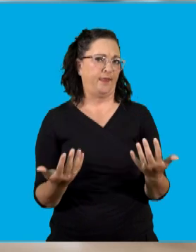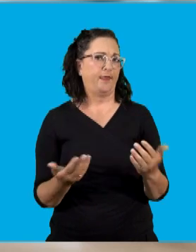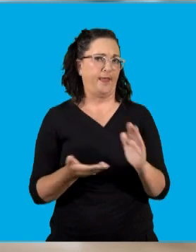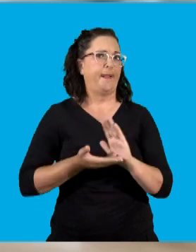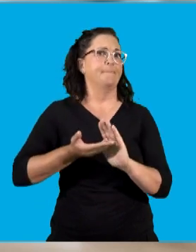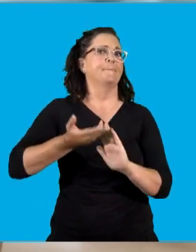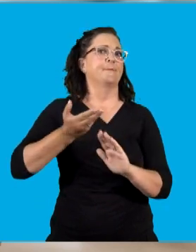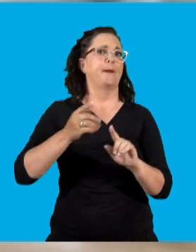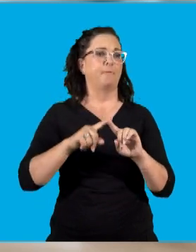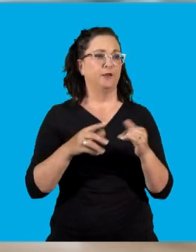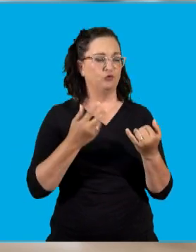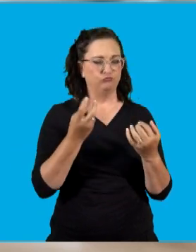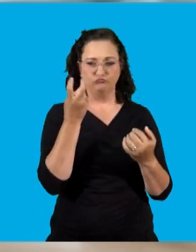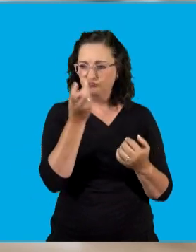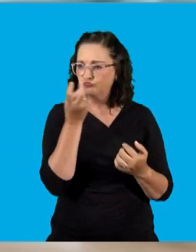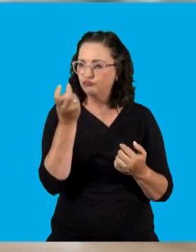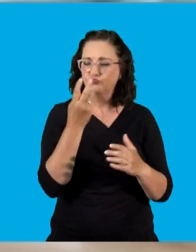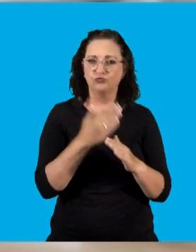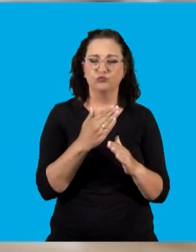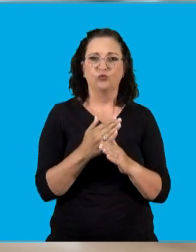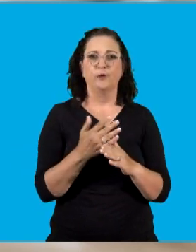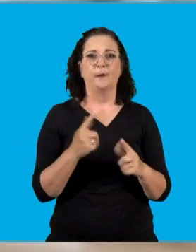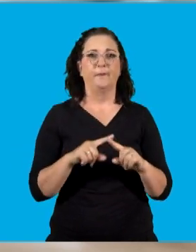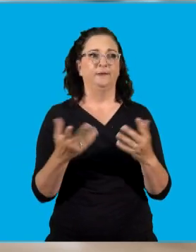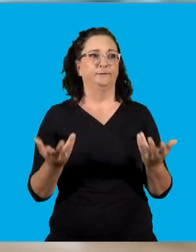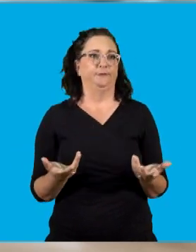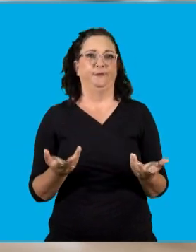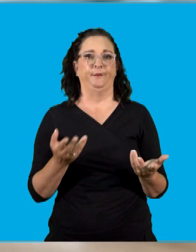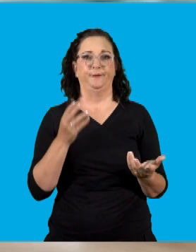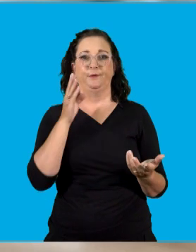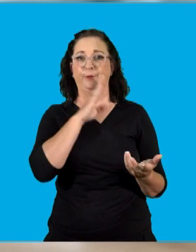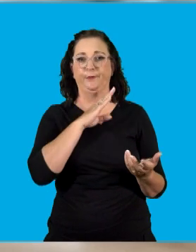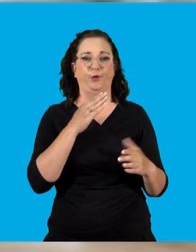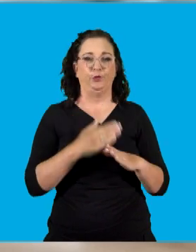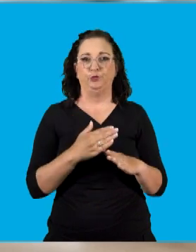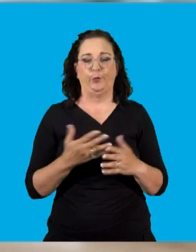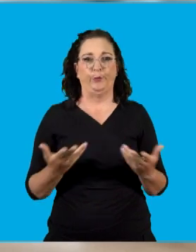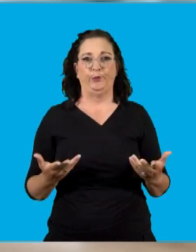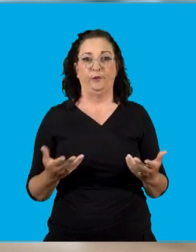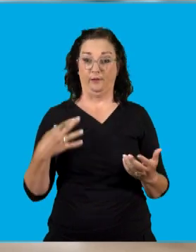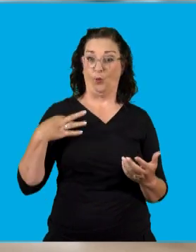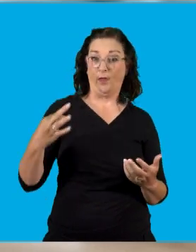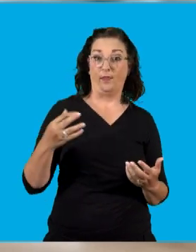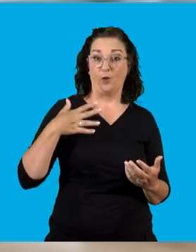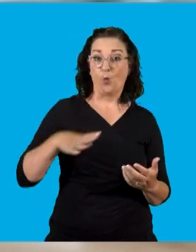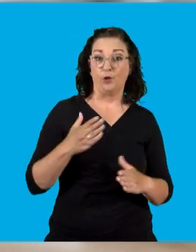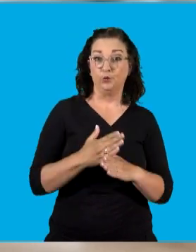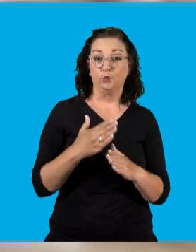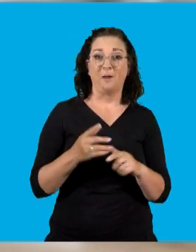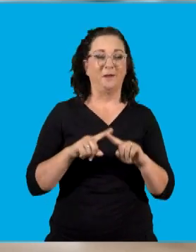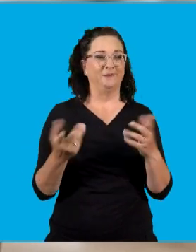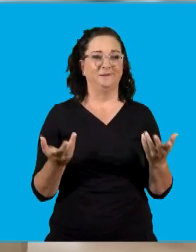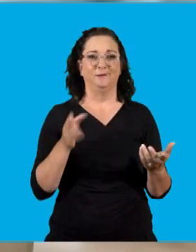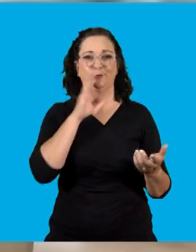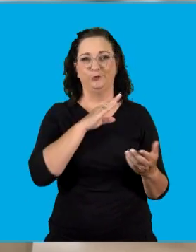active population. Here they are trying to find work, but there are no jobs. They are willing to work, but no jobs are